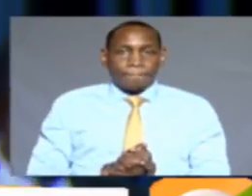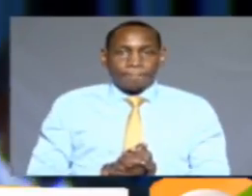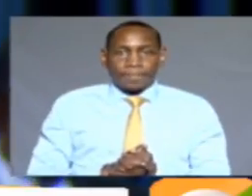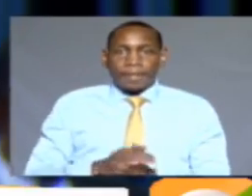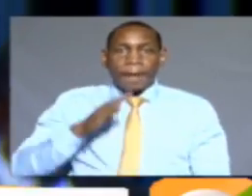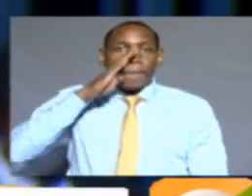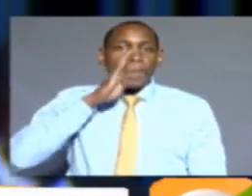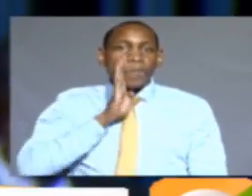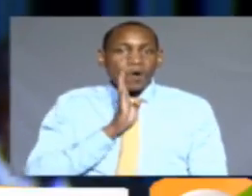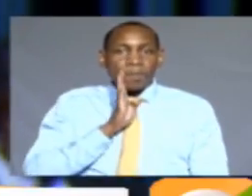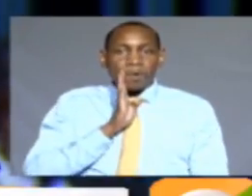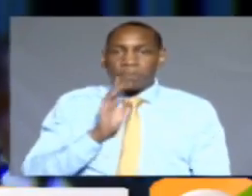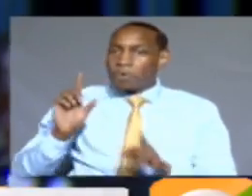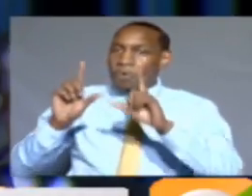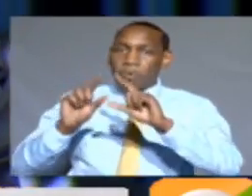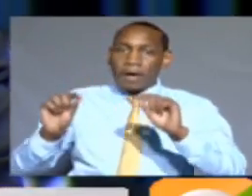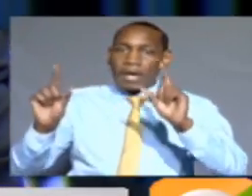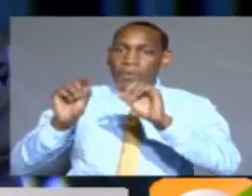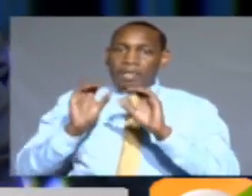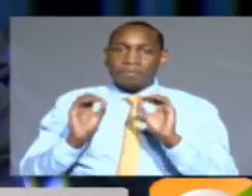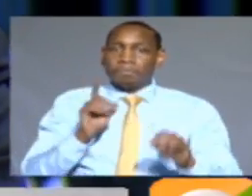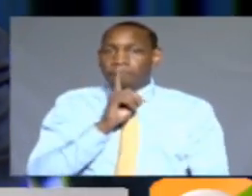Bob did not comment.